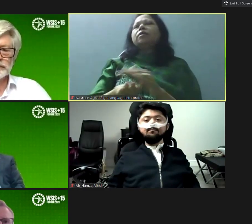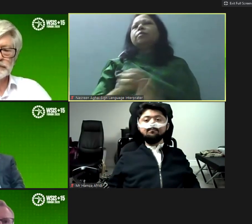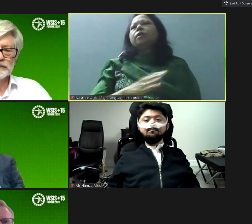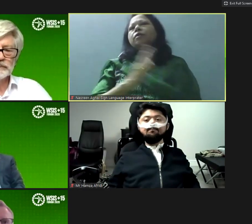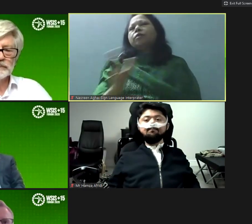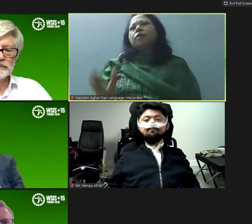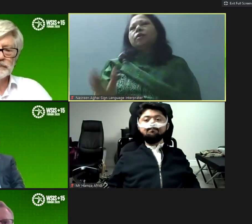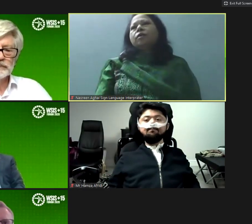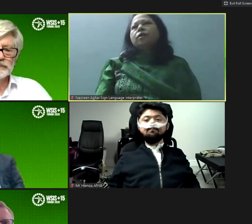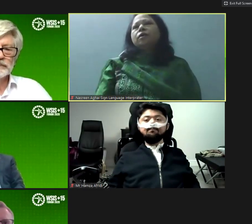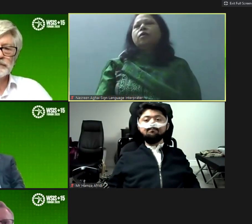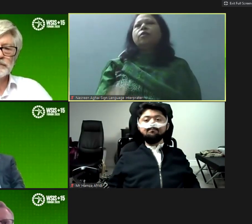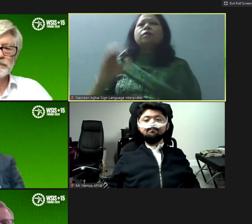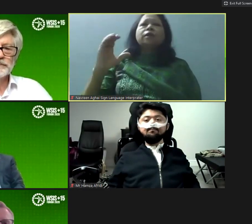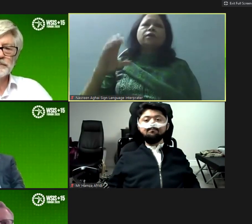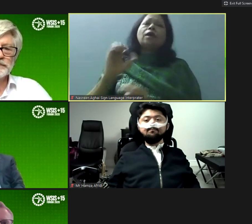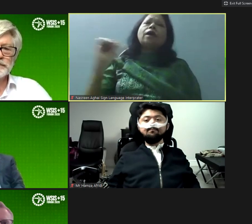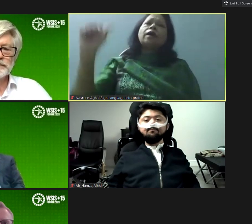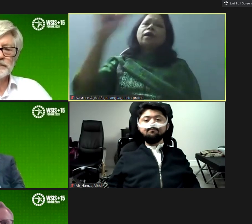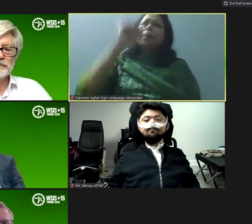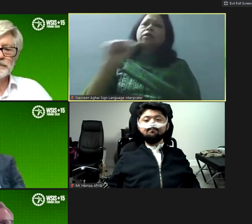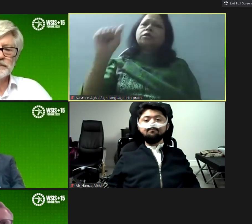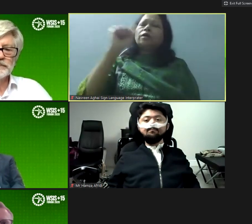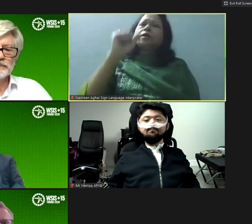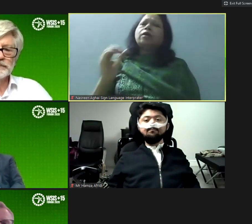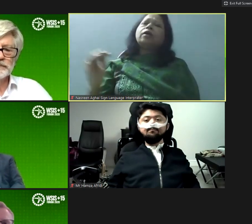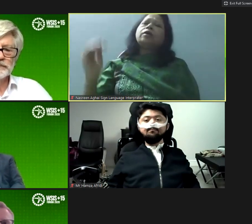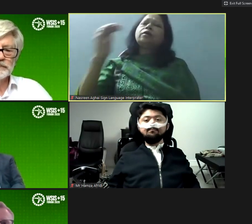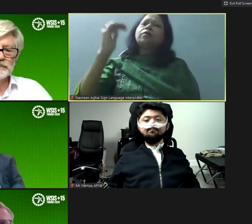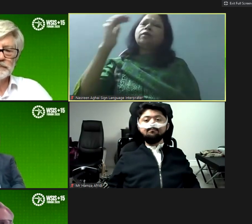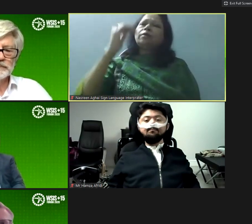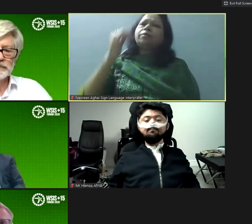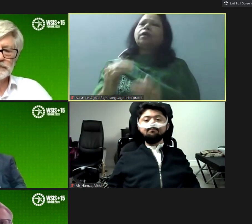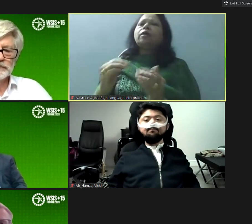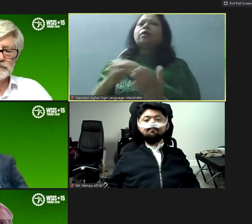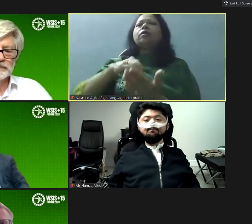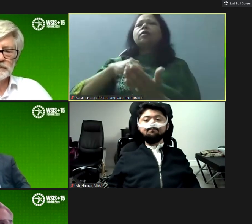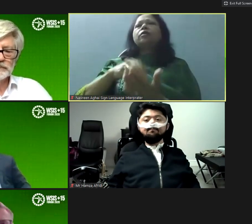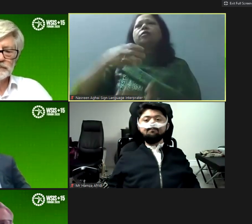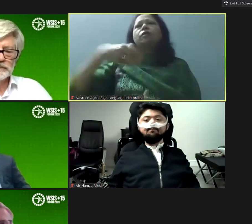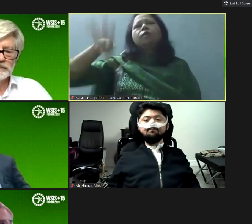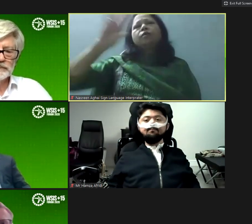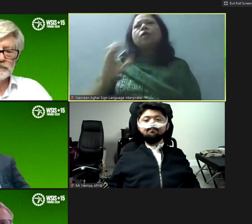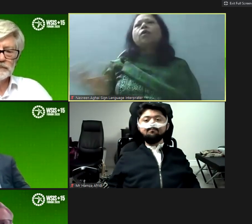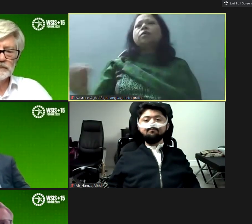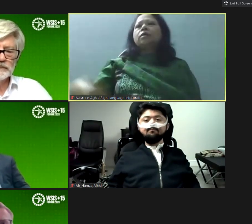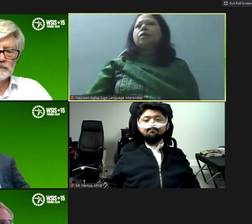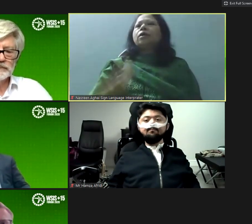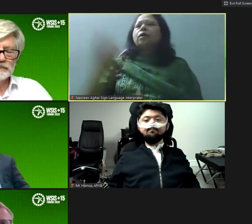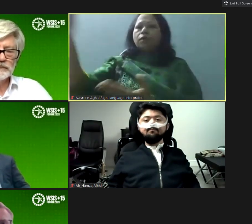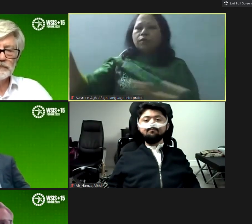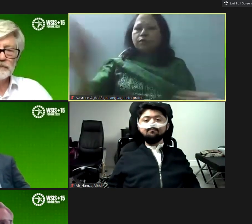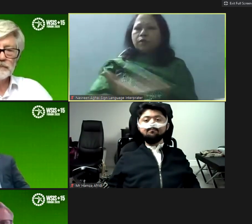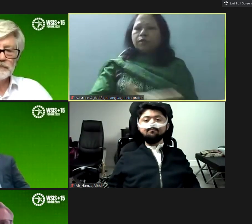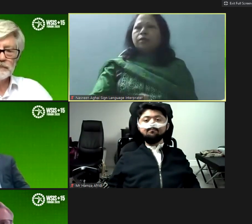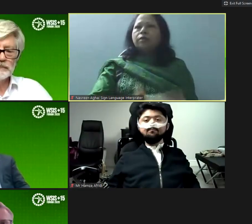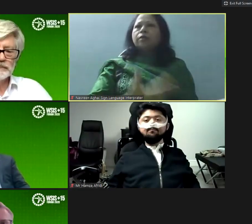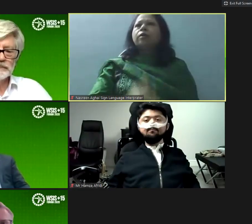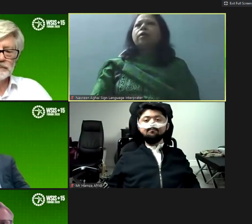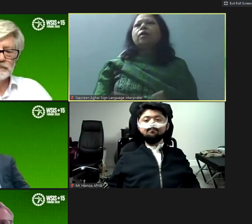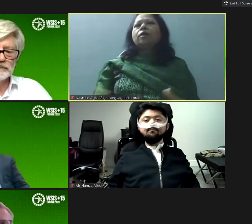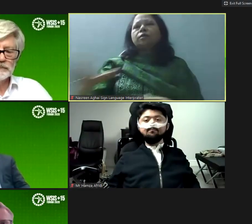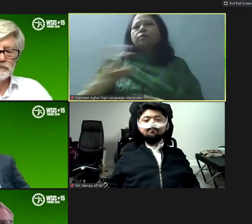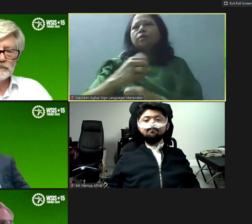from a South Asian or a developing country perspective. So I welcome all of my panelists who have joined